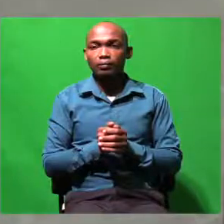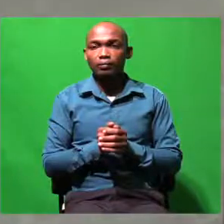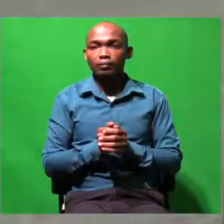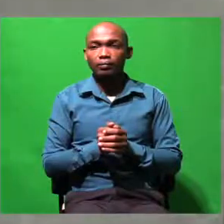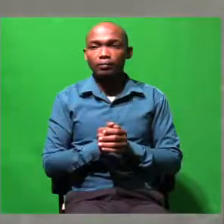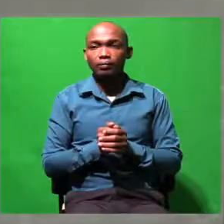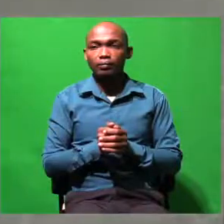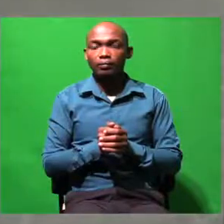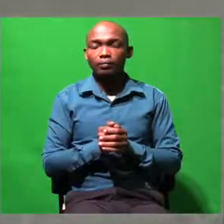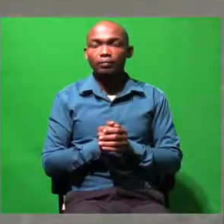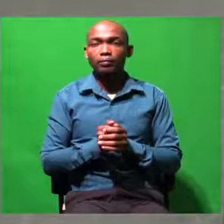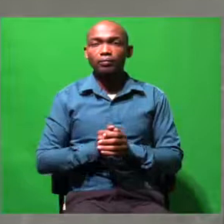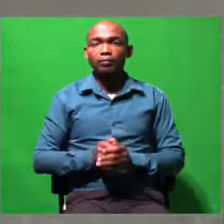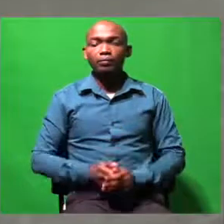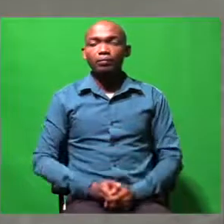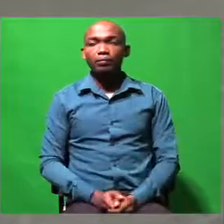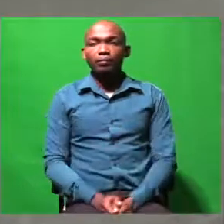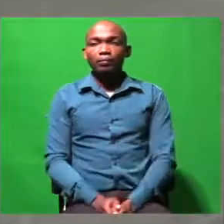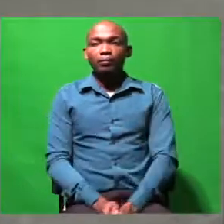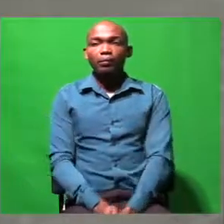to be